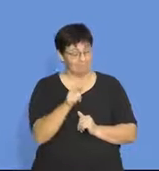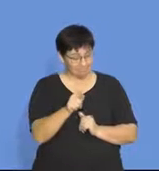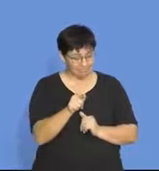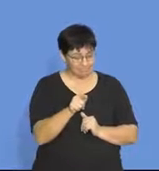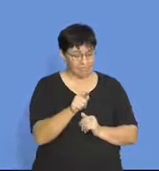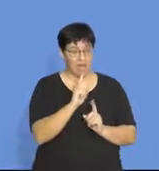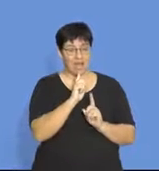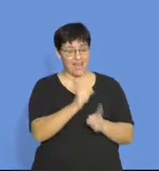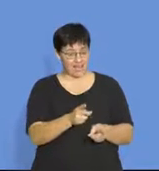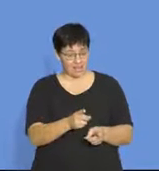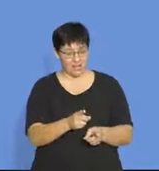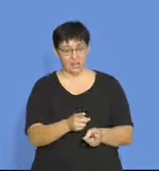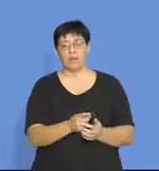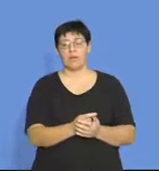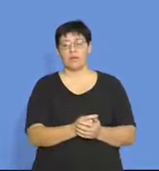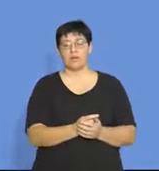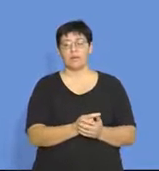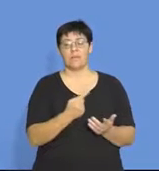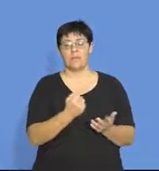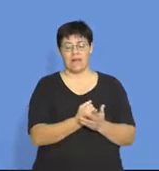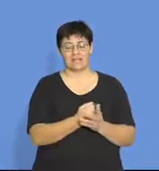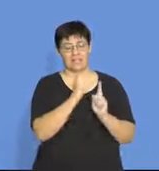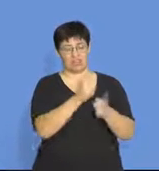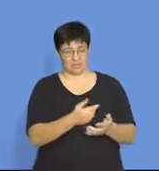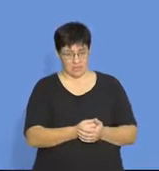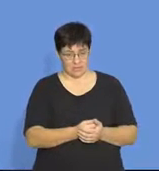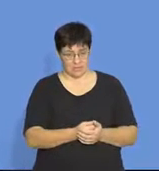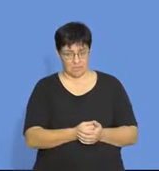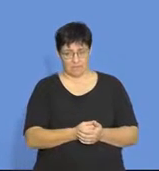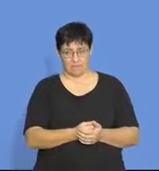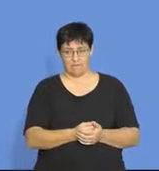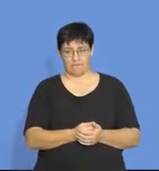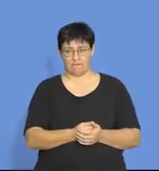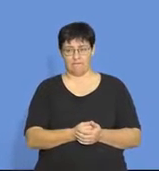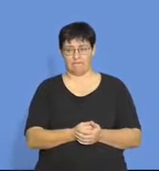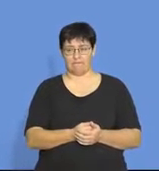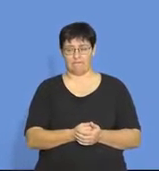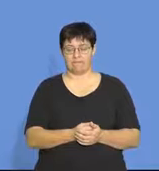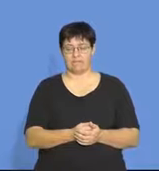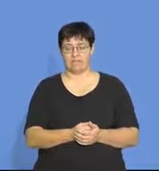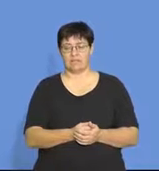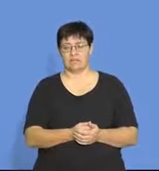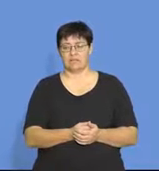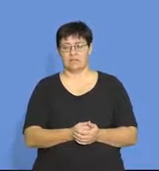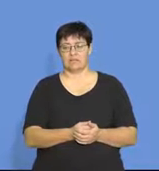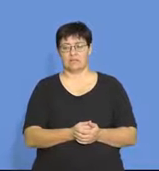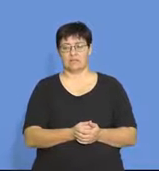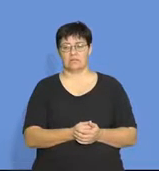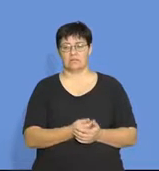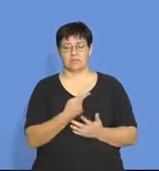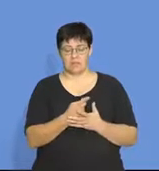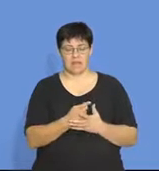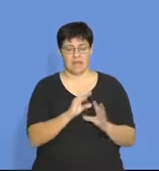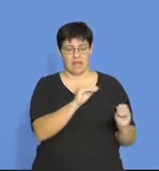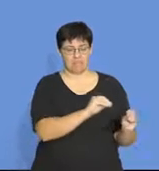then remember that instruction there, right? I don't really have enough space here, but please remember the instruction